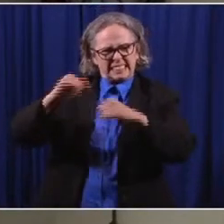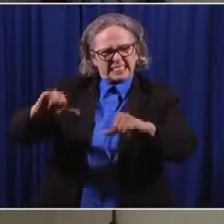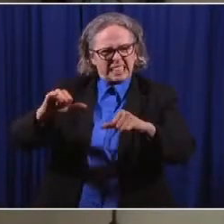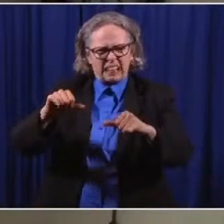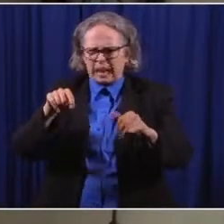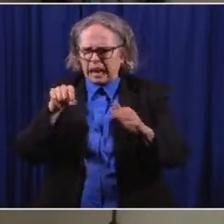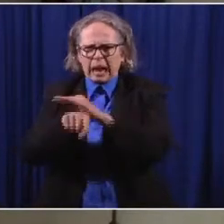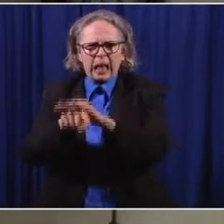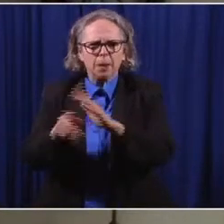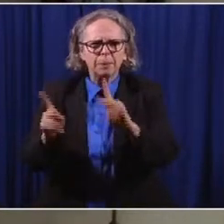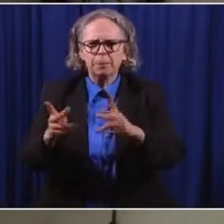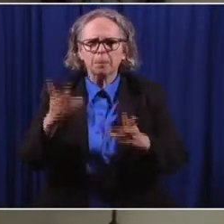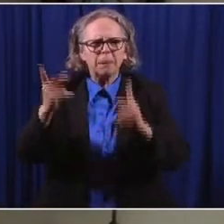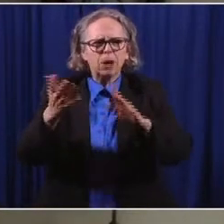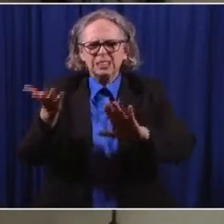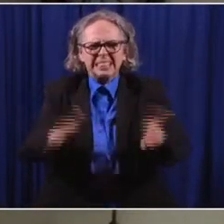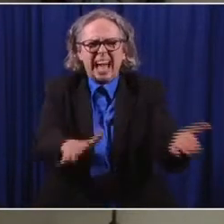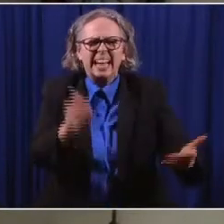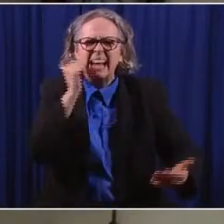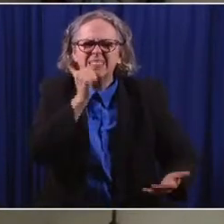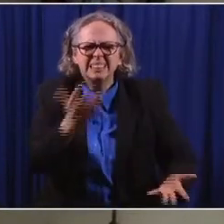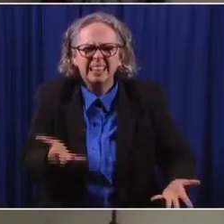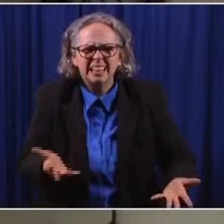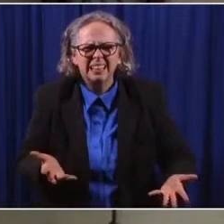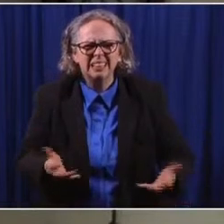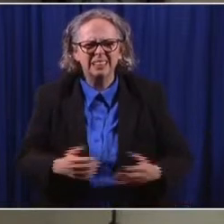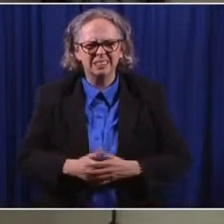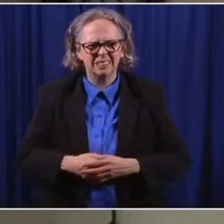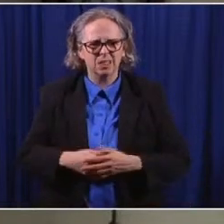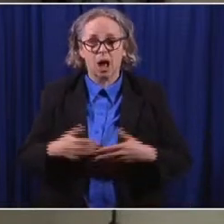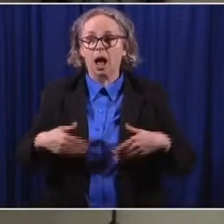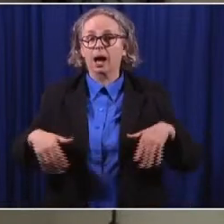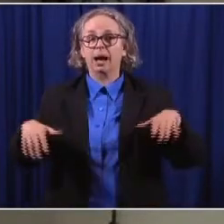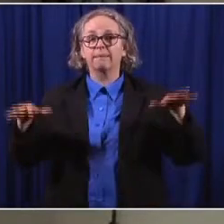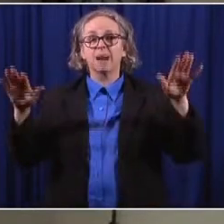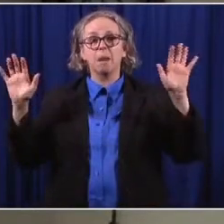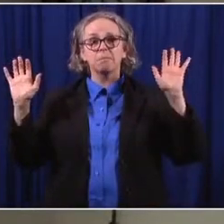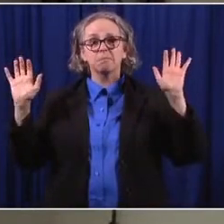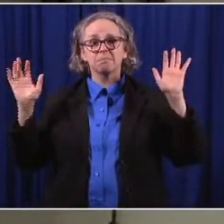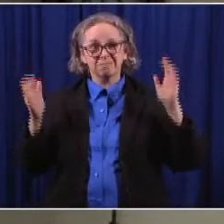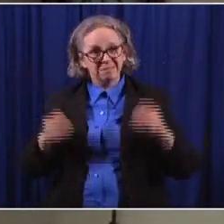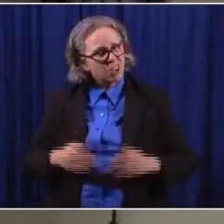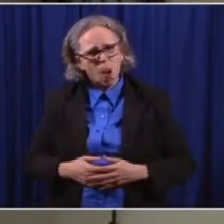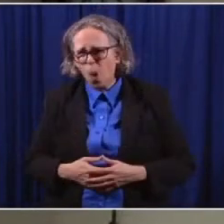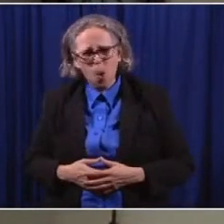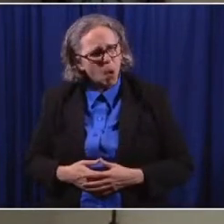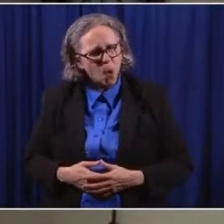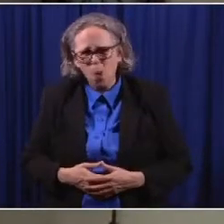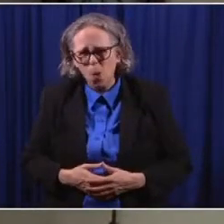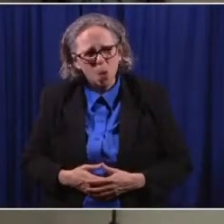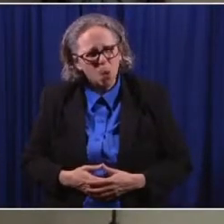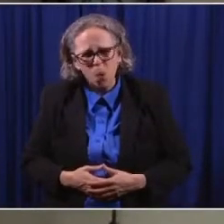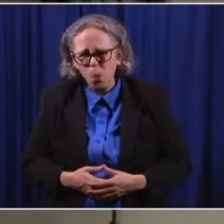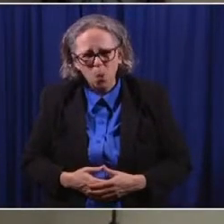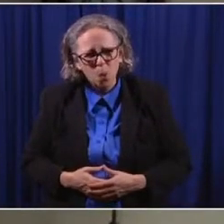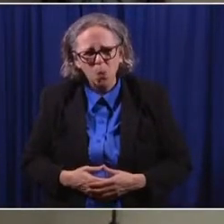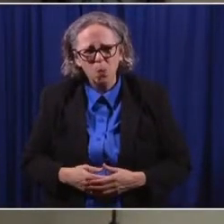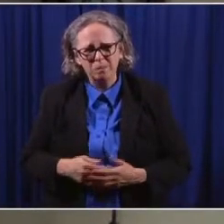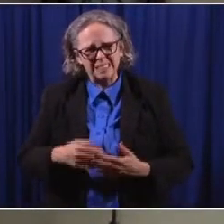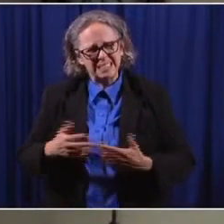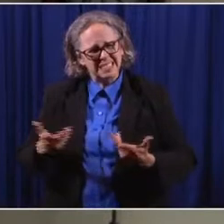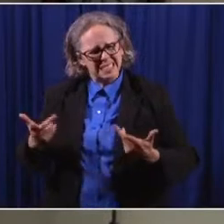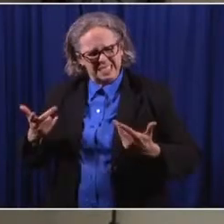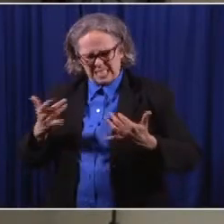day. Still people are getting sick every day. But we've been able to at least keep it smoldering and